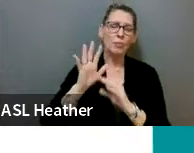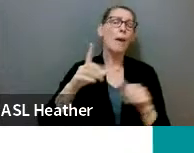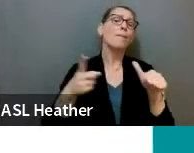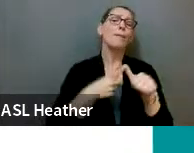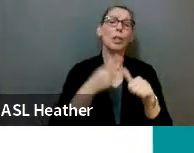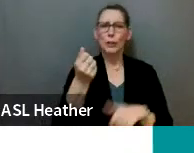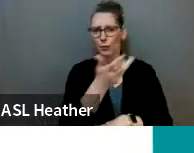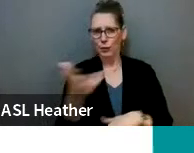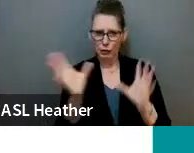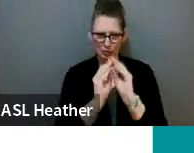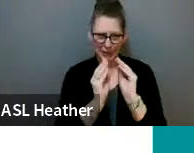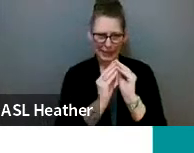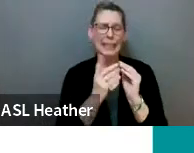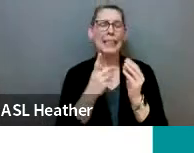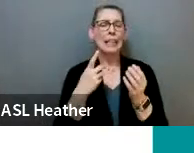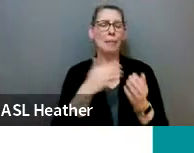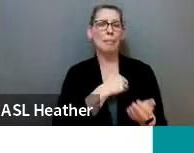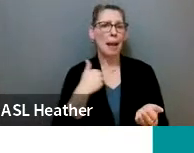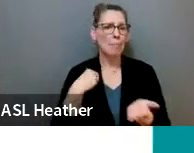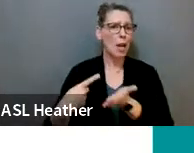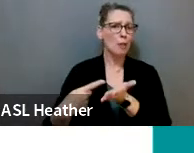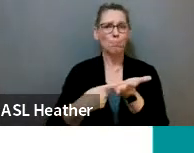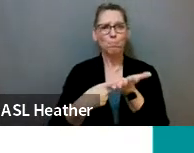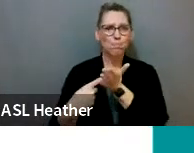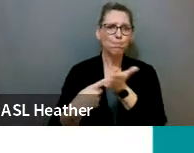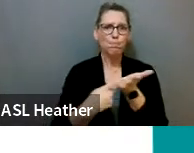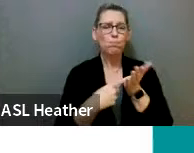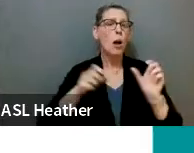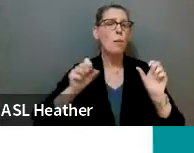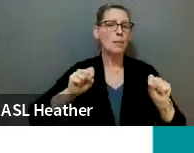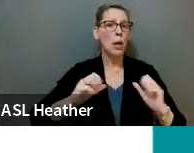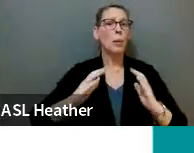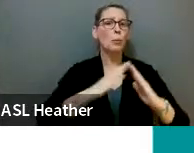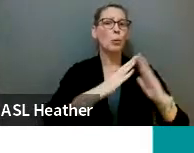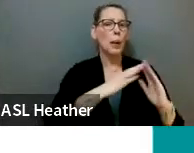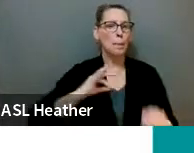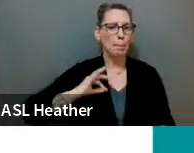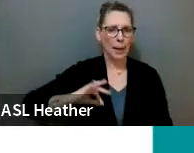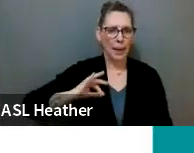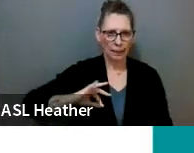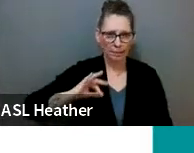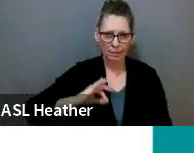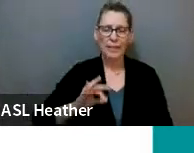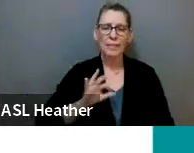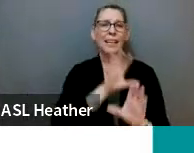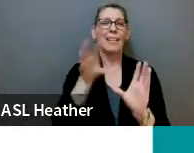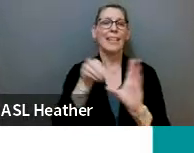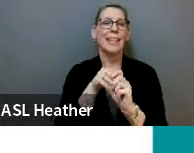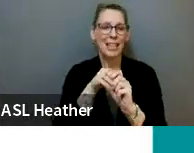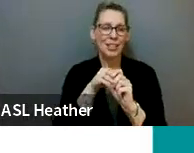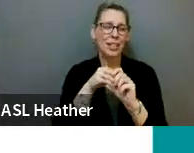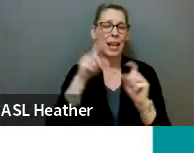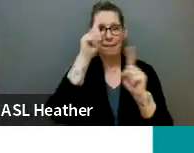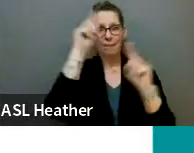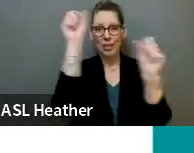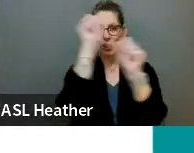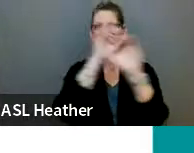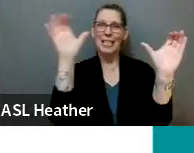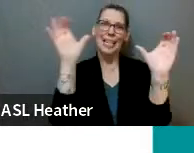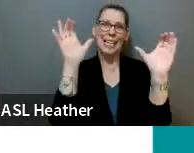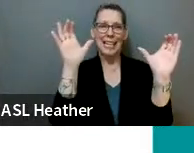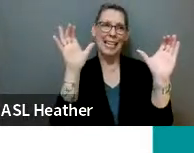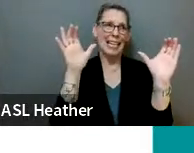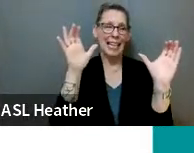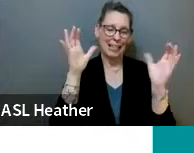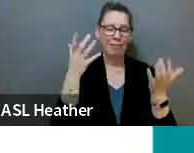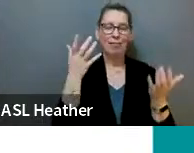meetings, members began discussing potential community benefits and engaged in a visioning exercise. So that's